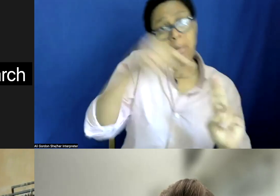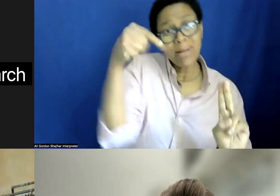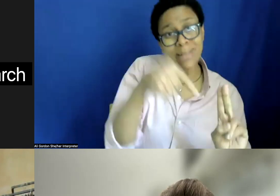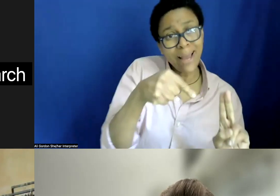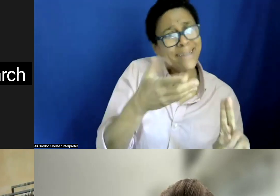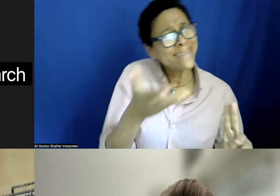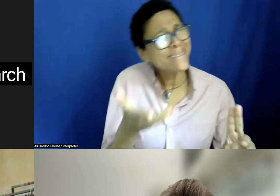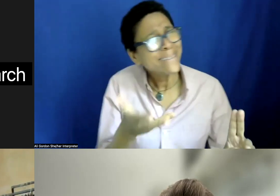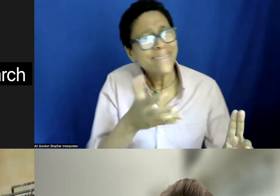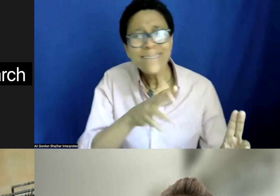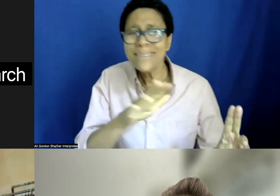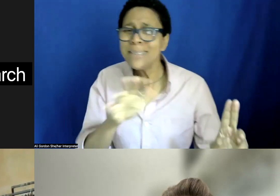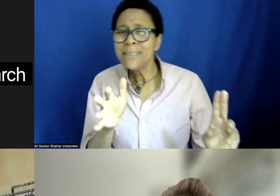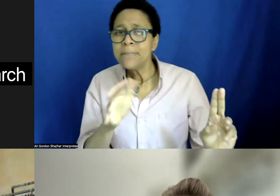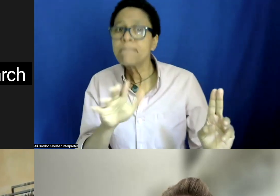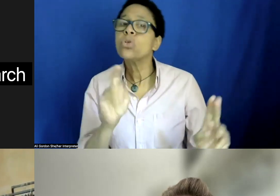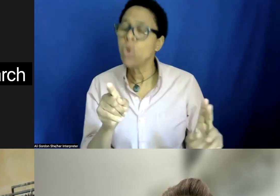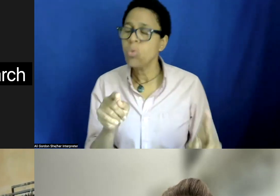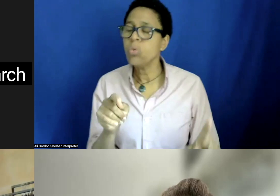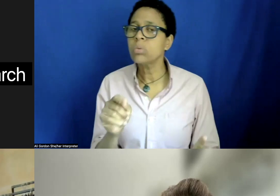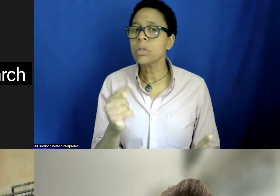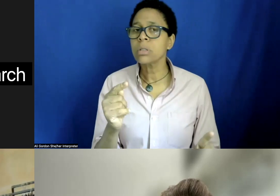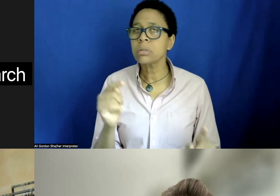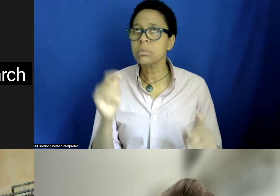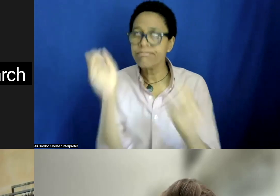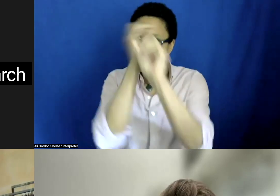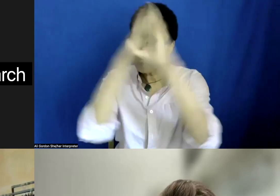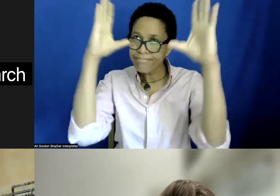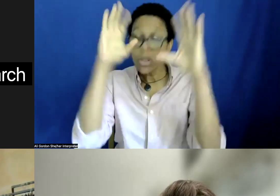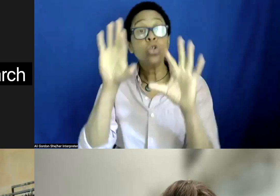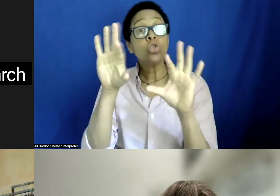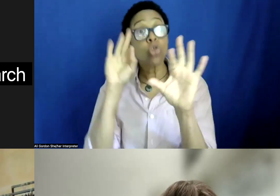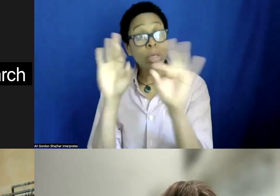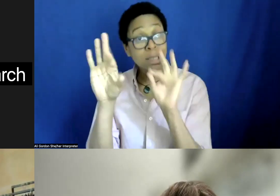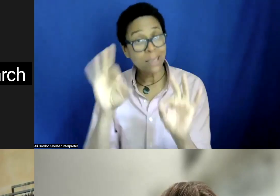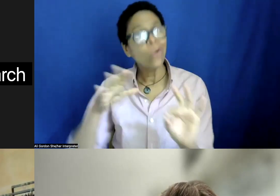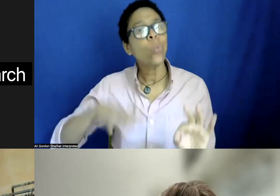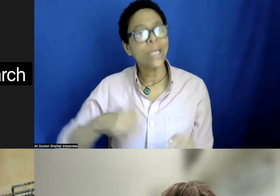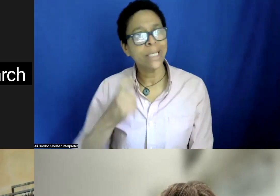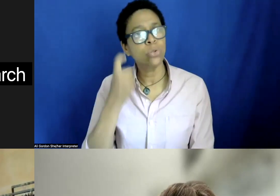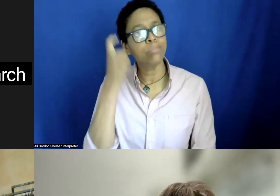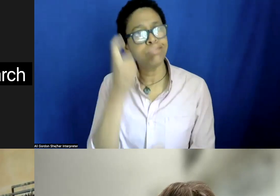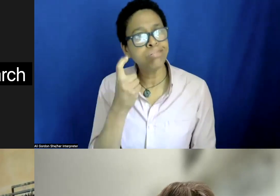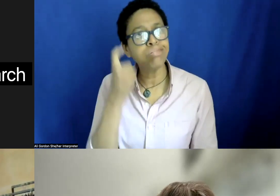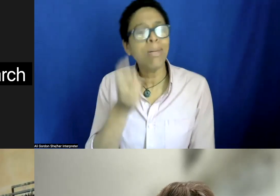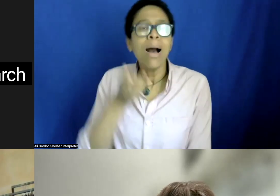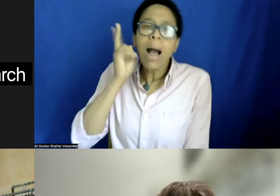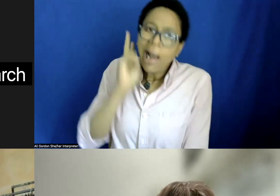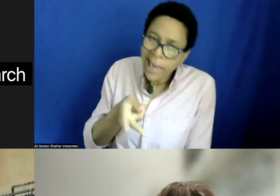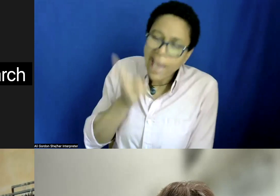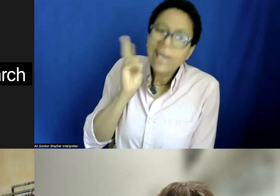And yeah, the word choice is something that I think will come up again and again and again in everything that we do with the